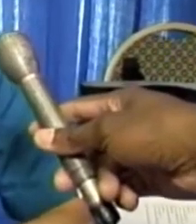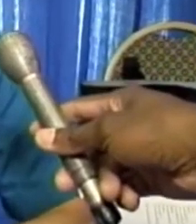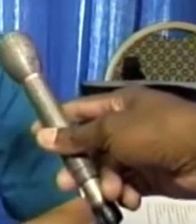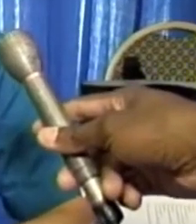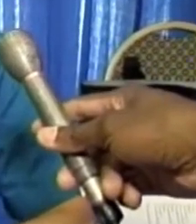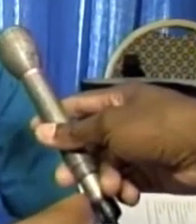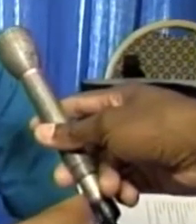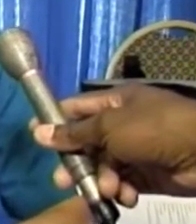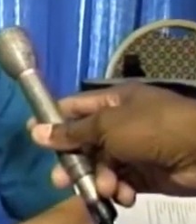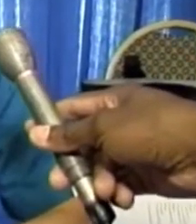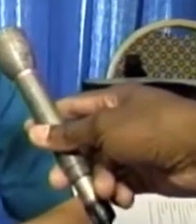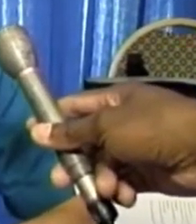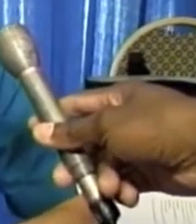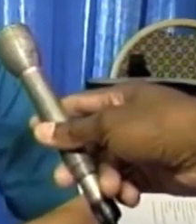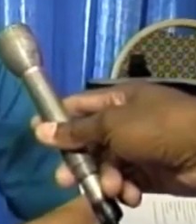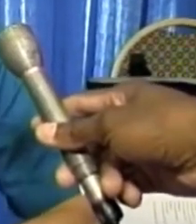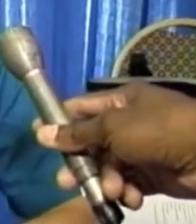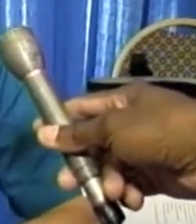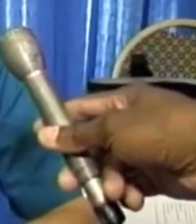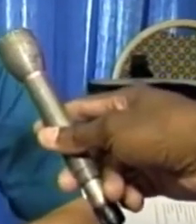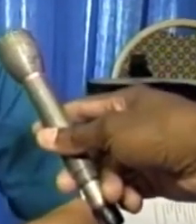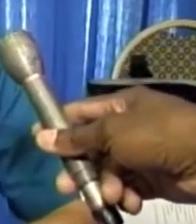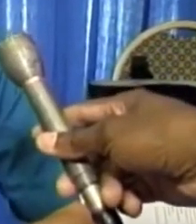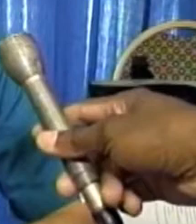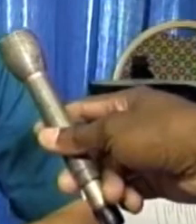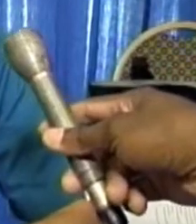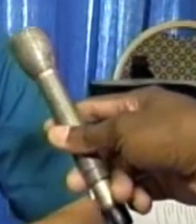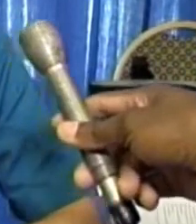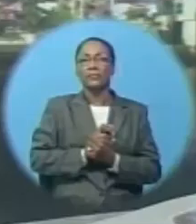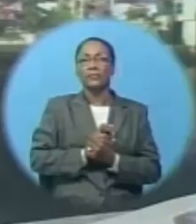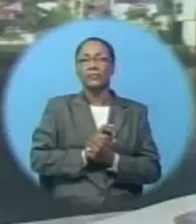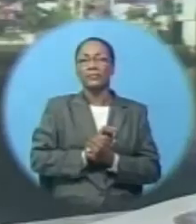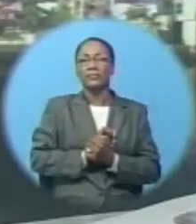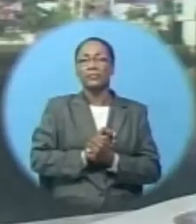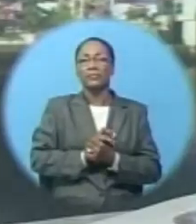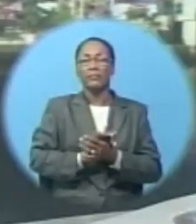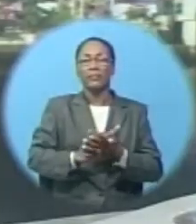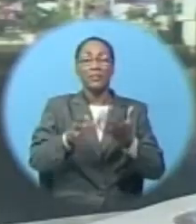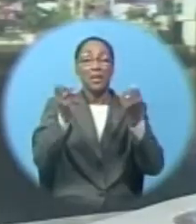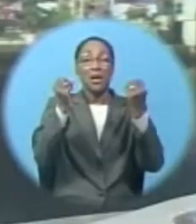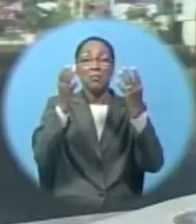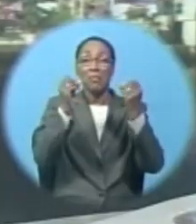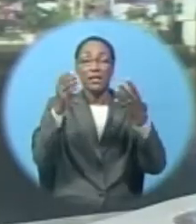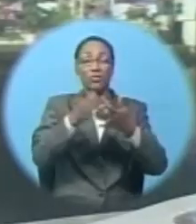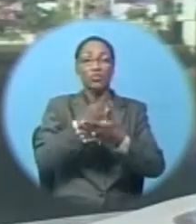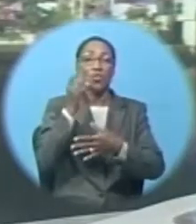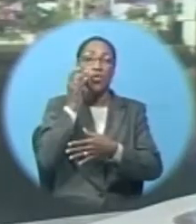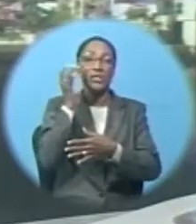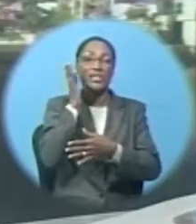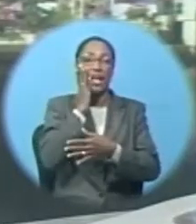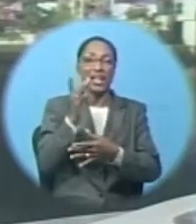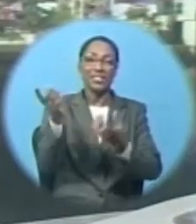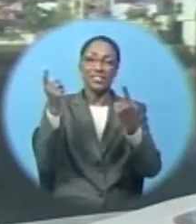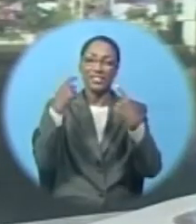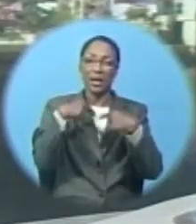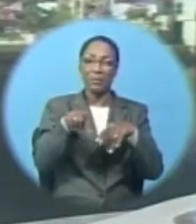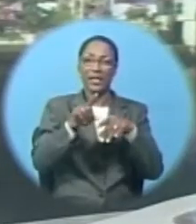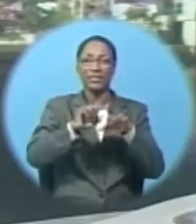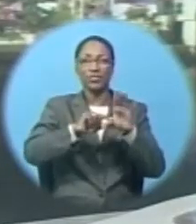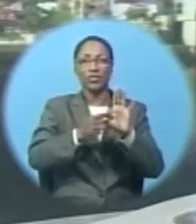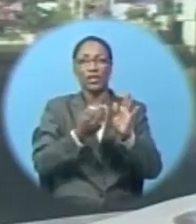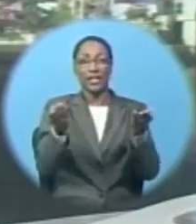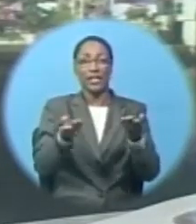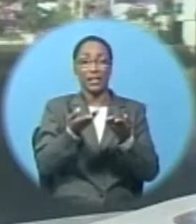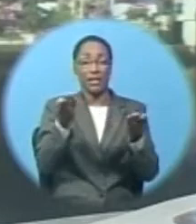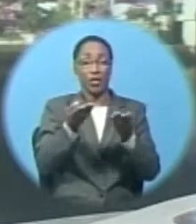groups like Wyndham and Hyatt coming to the island. With several new hotels coming on stream, the